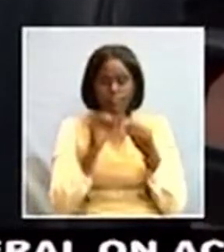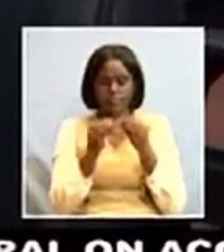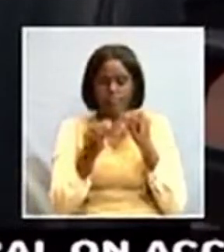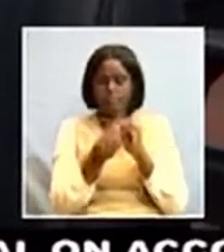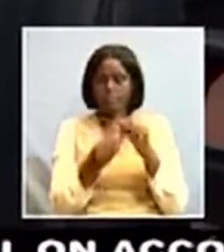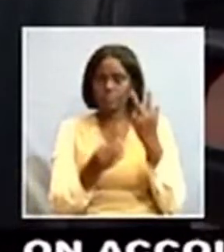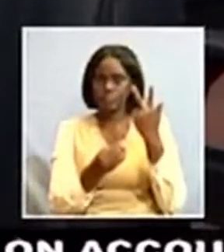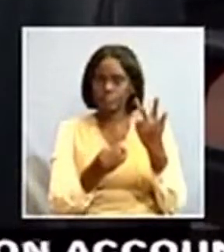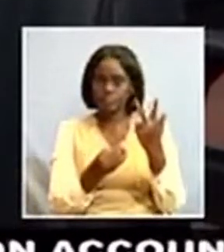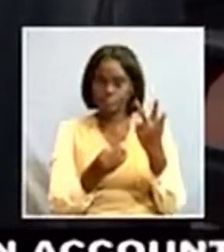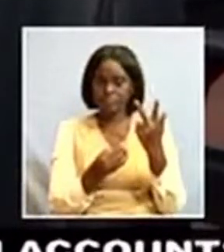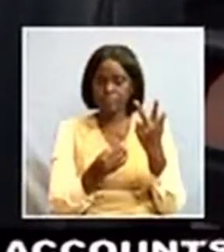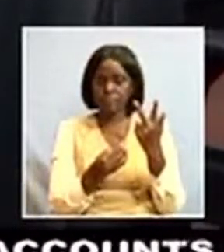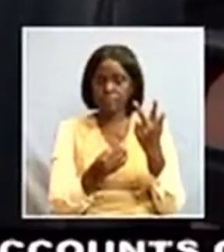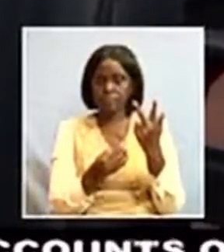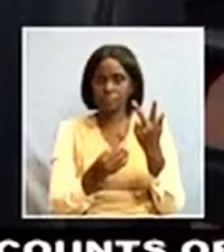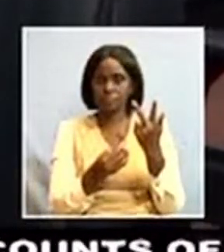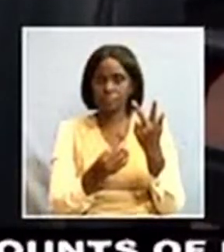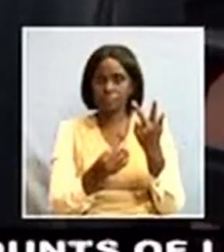3